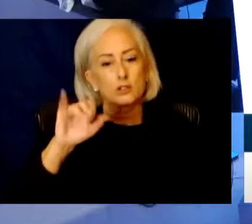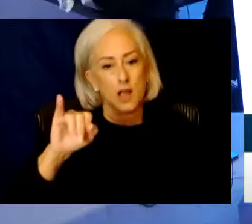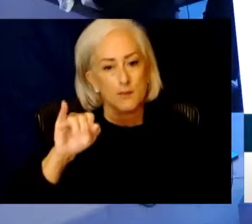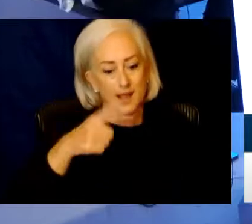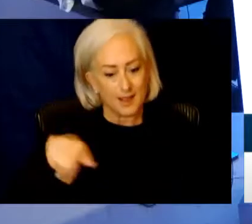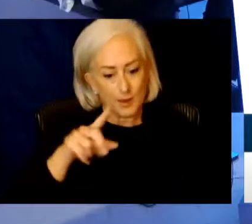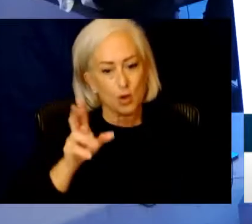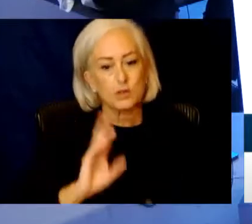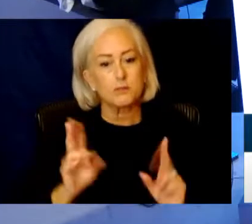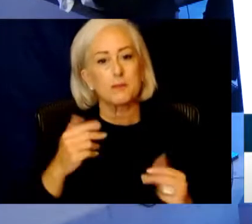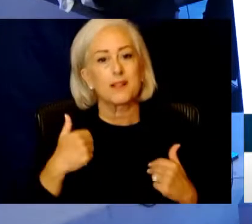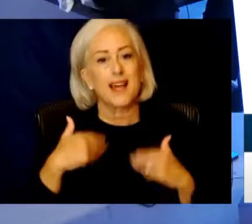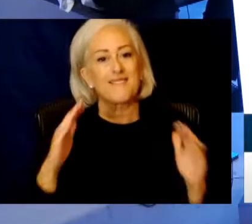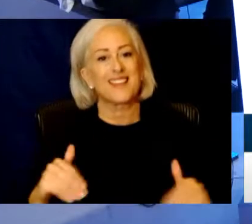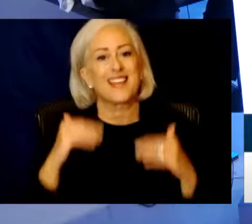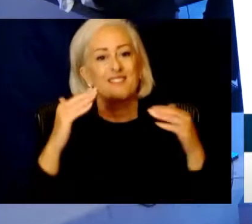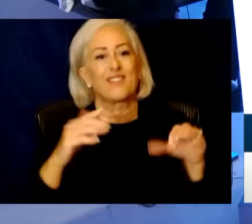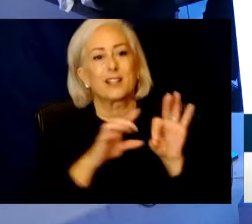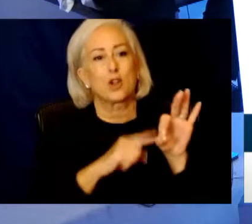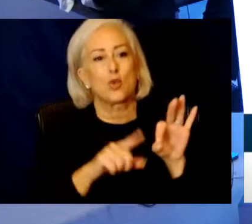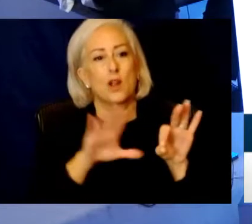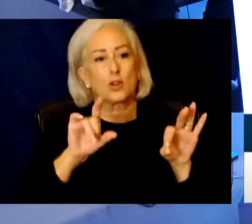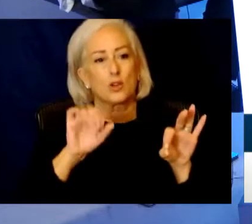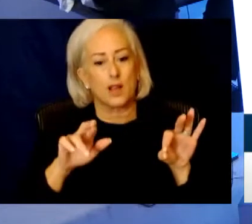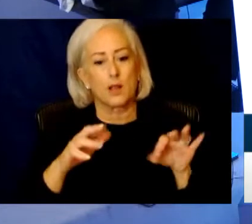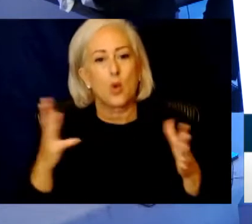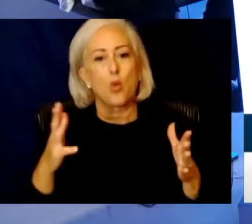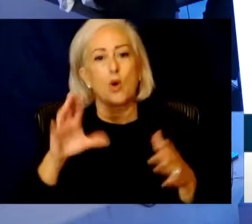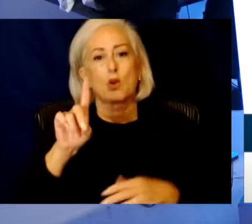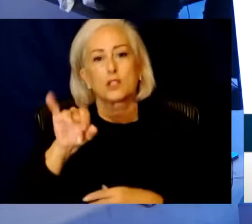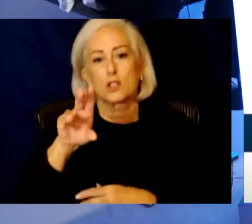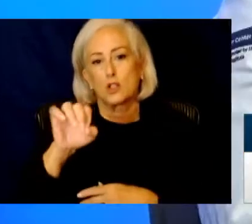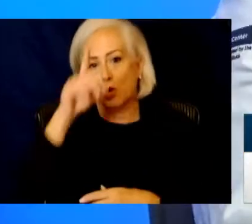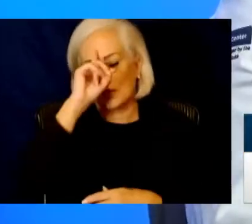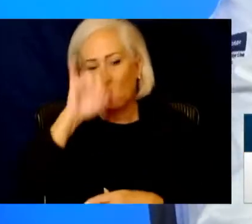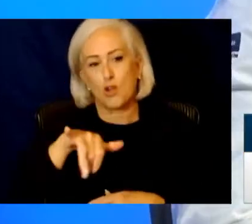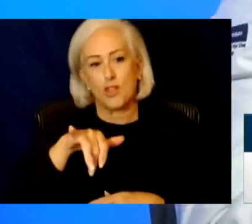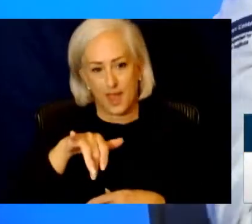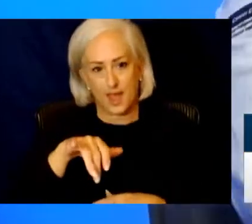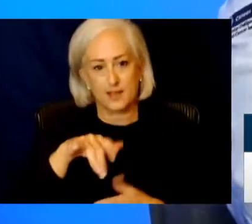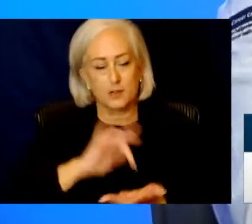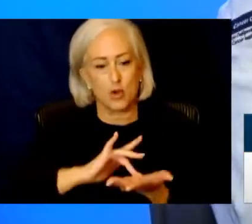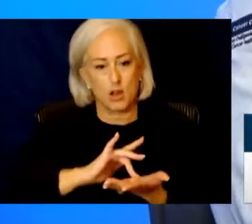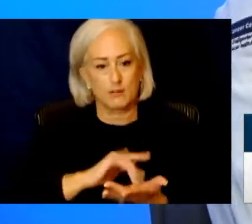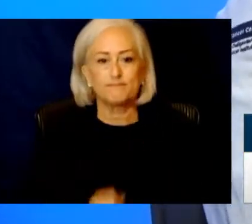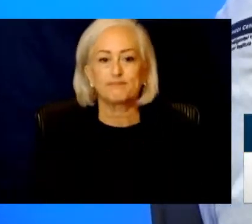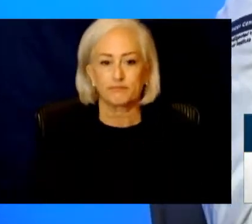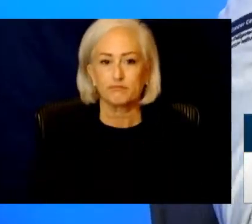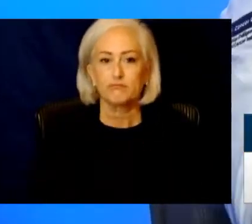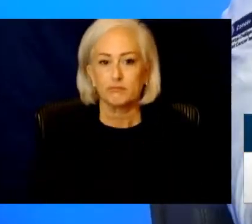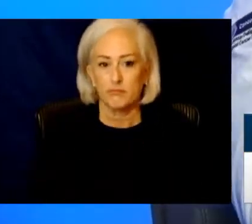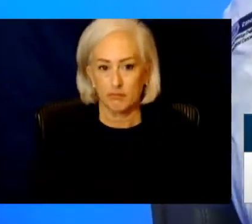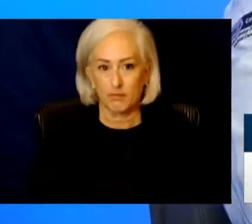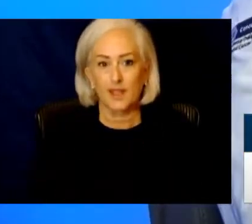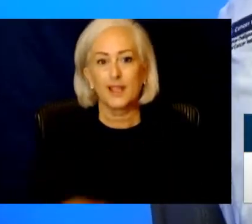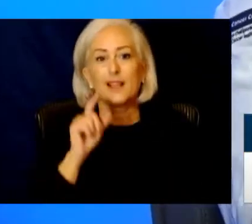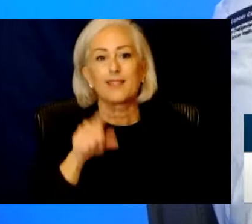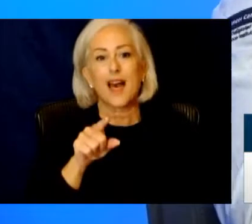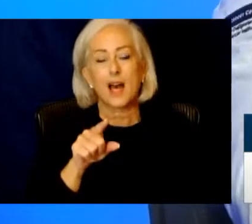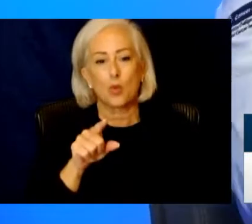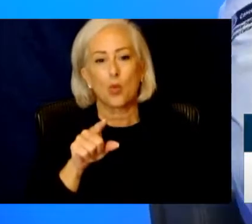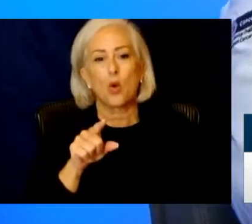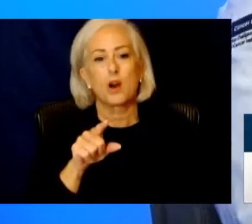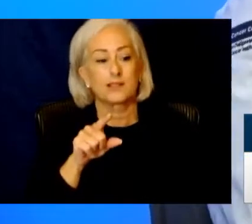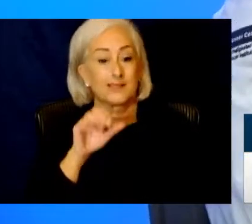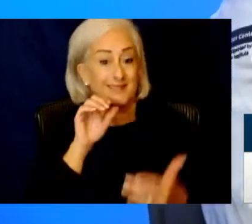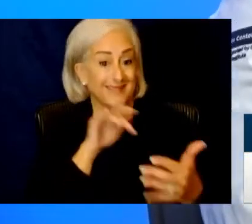was the dosing of the immunotherapy drug dostarlimab? So what they did was, this is a prospective study, so they basically, as soon as